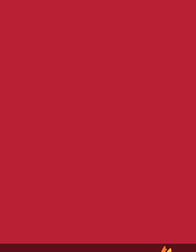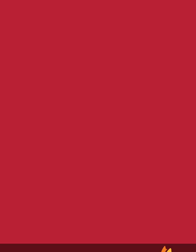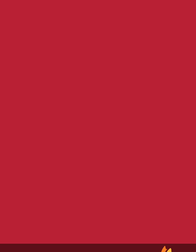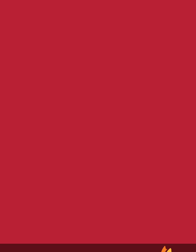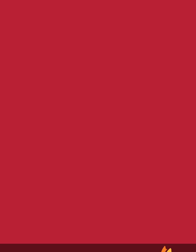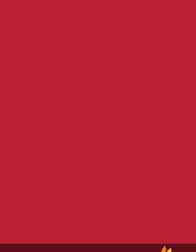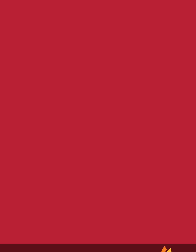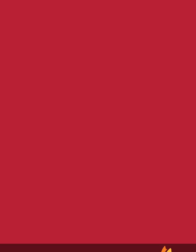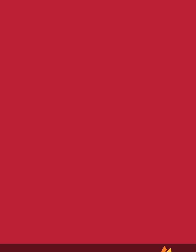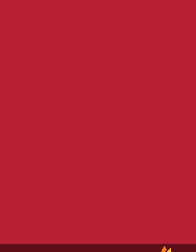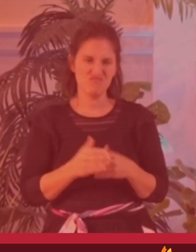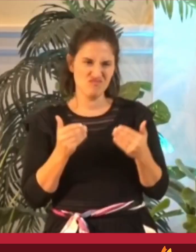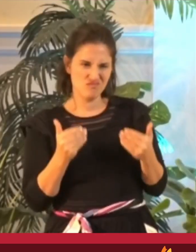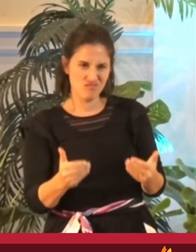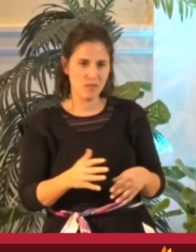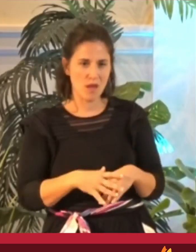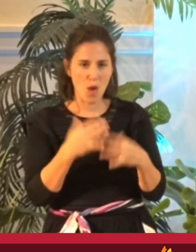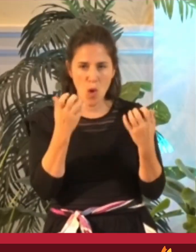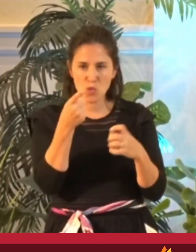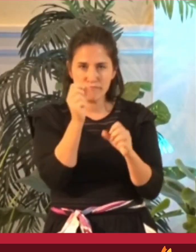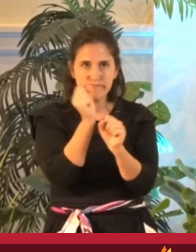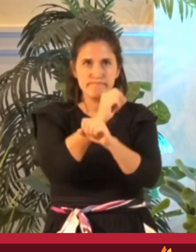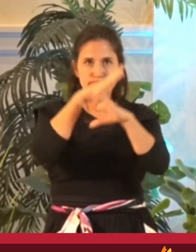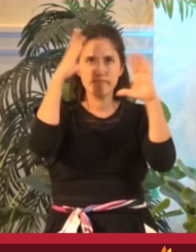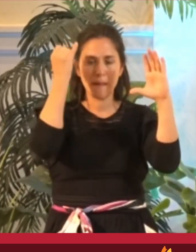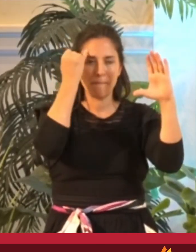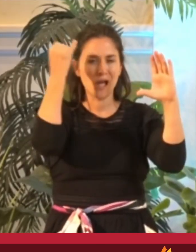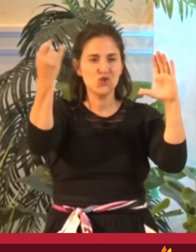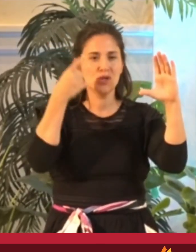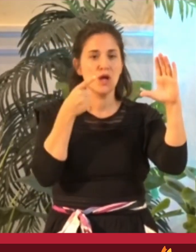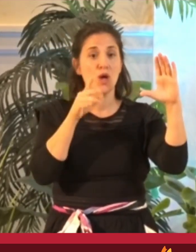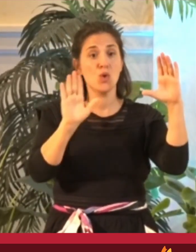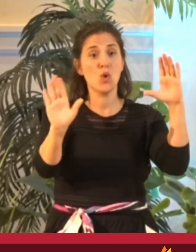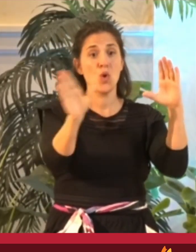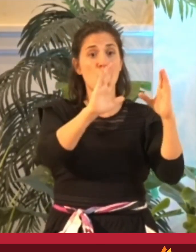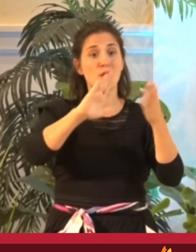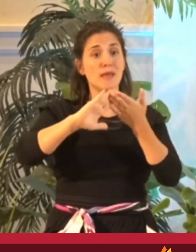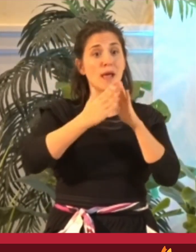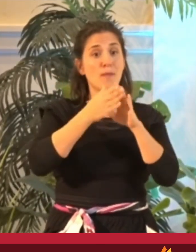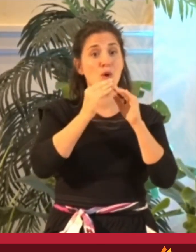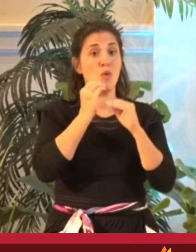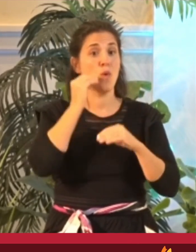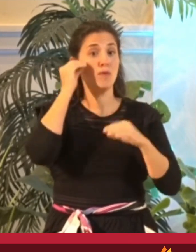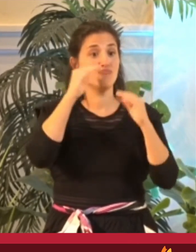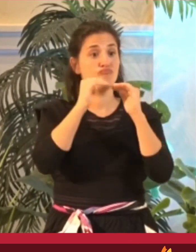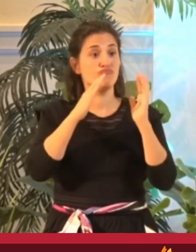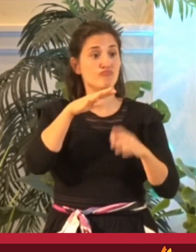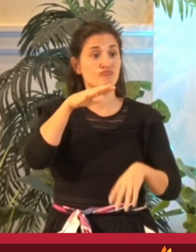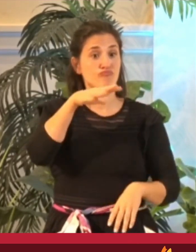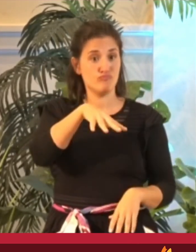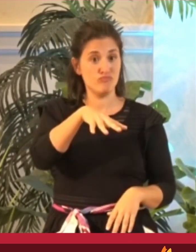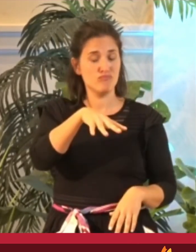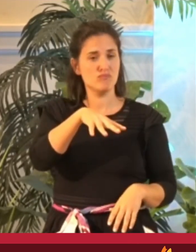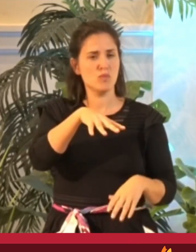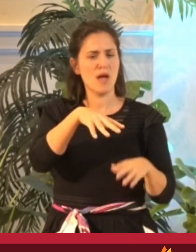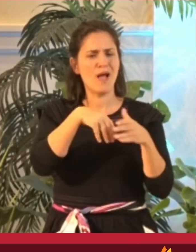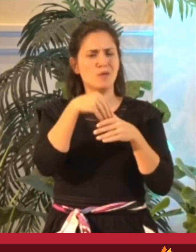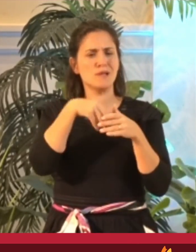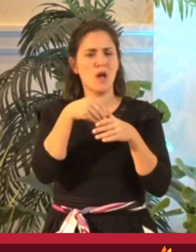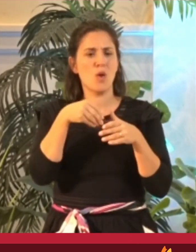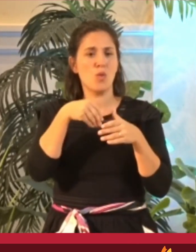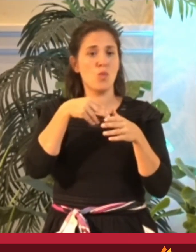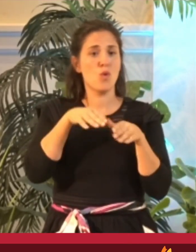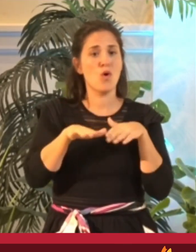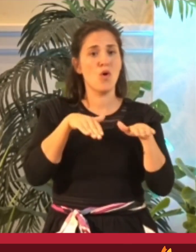Imagine walking down the street in your neighborhood and you pass by a house that looks a